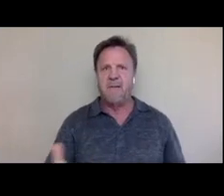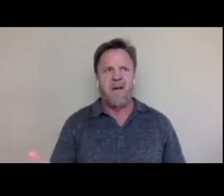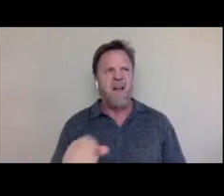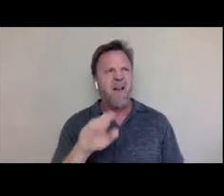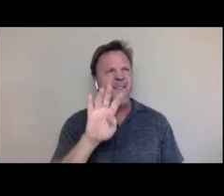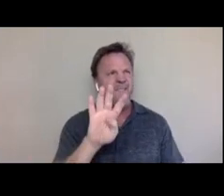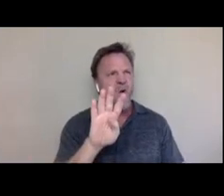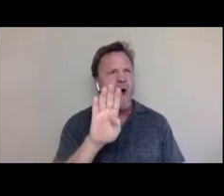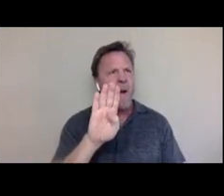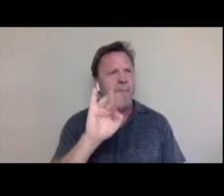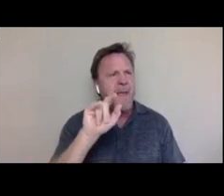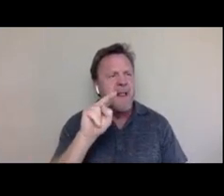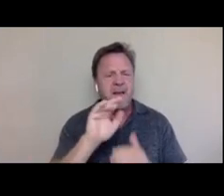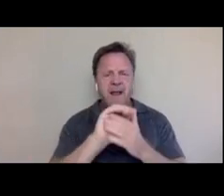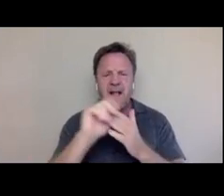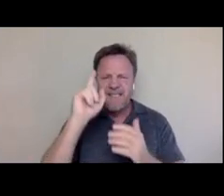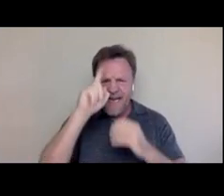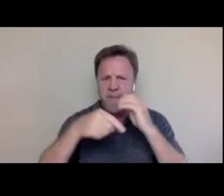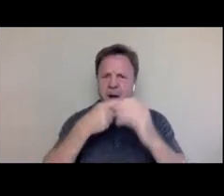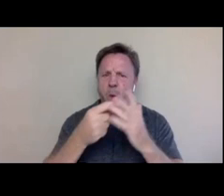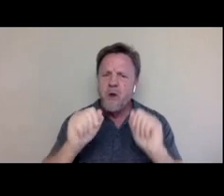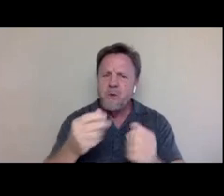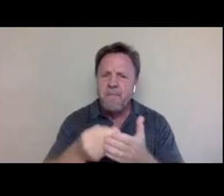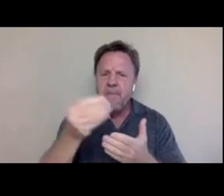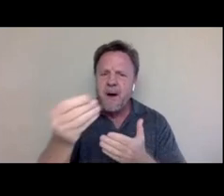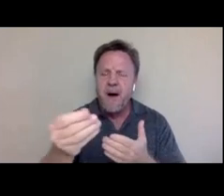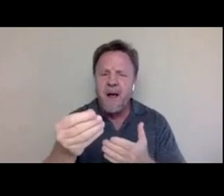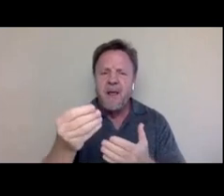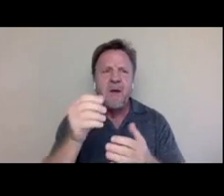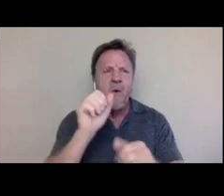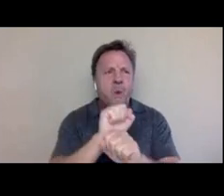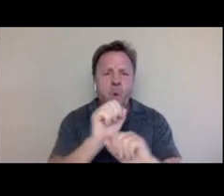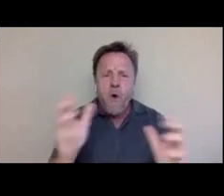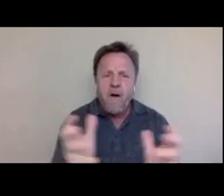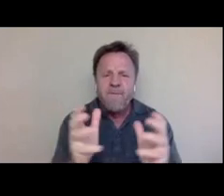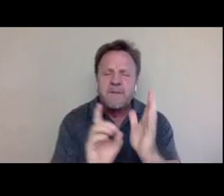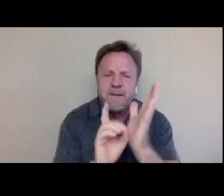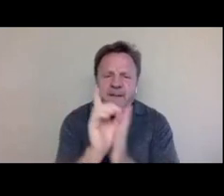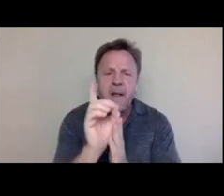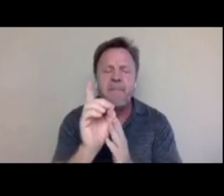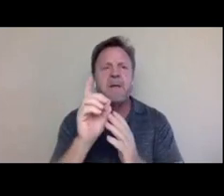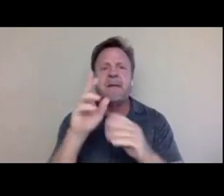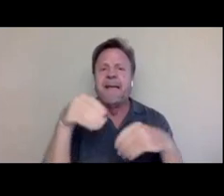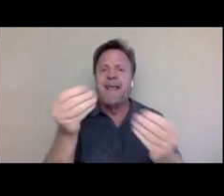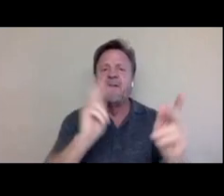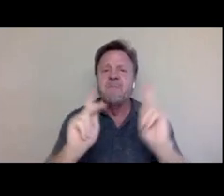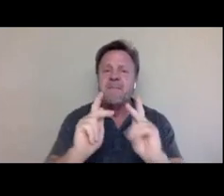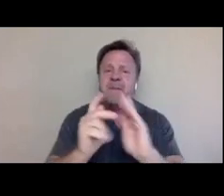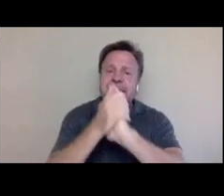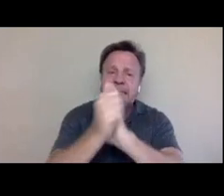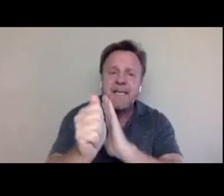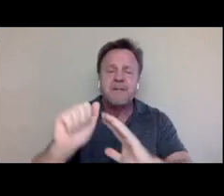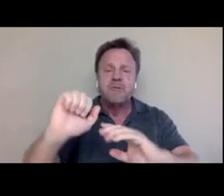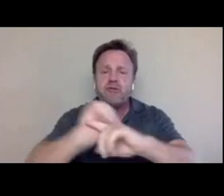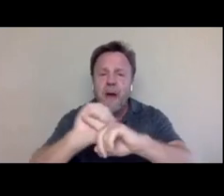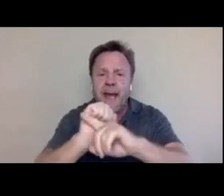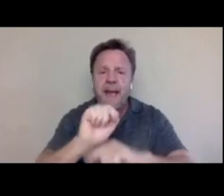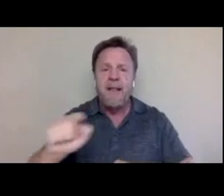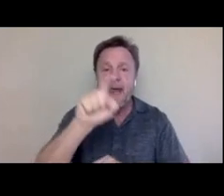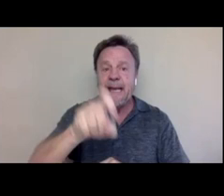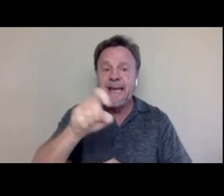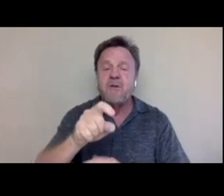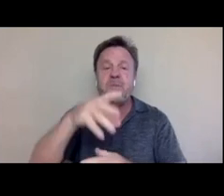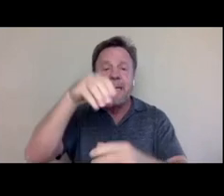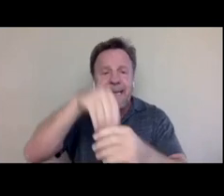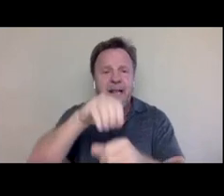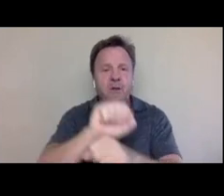billion buys in workforce development, getting people the skills and training they need to be in the workforce,